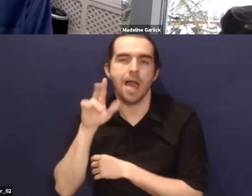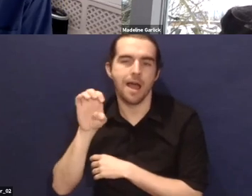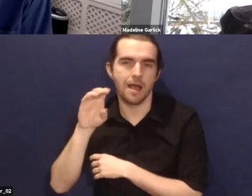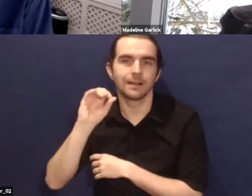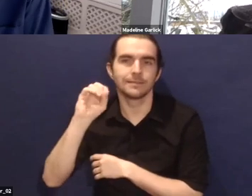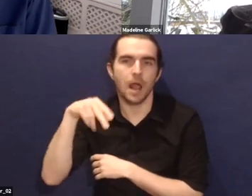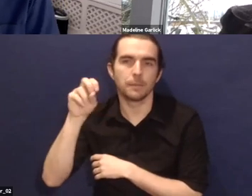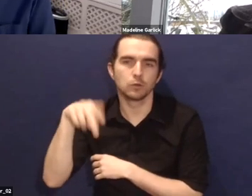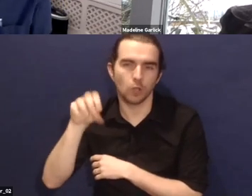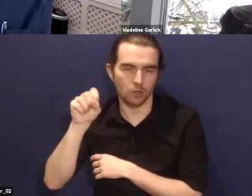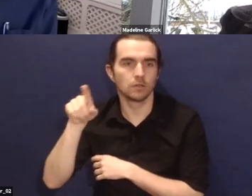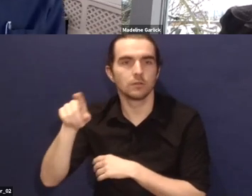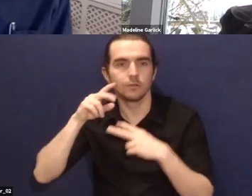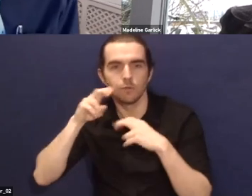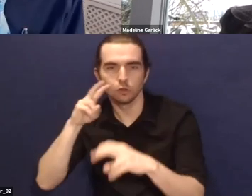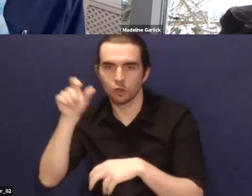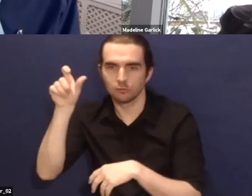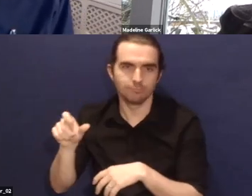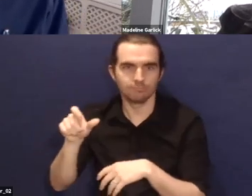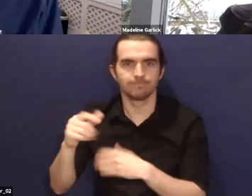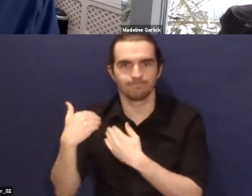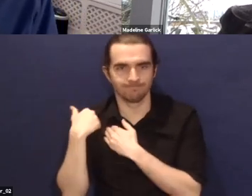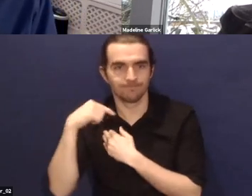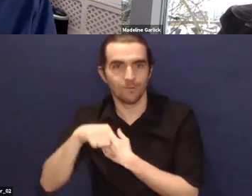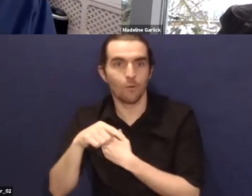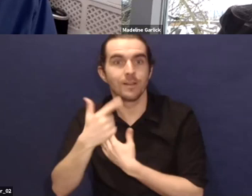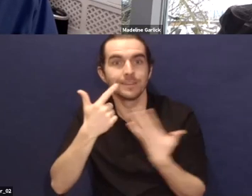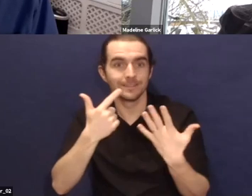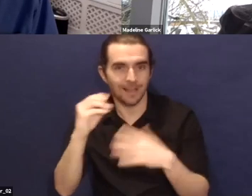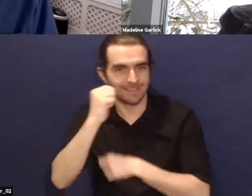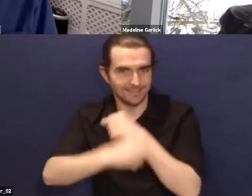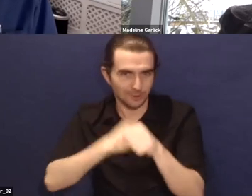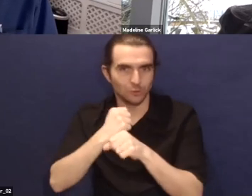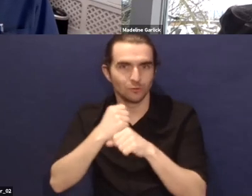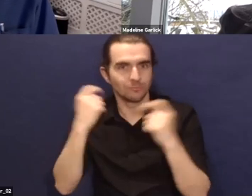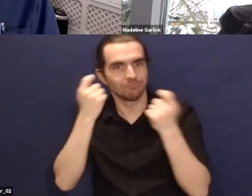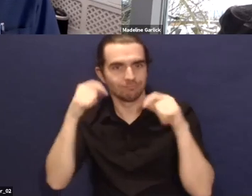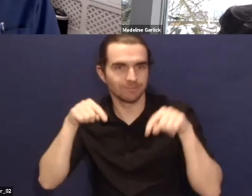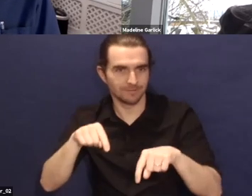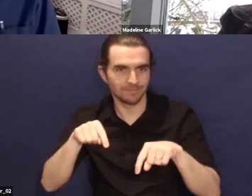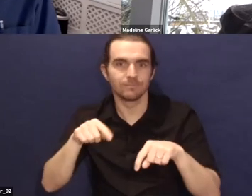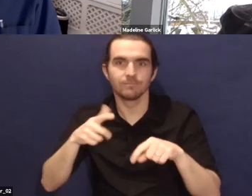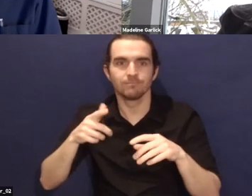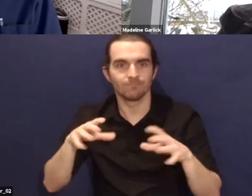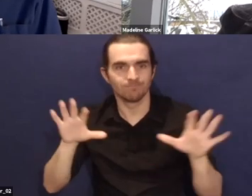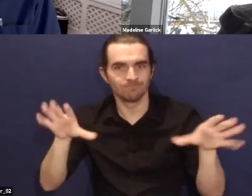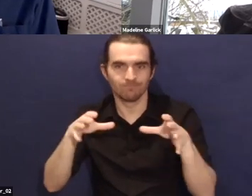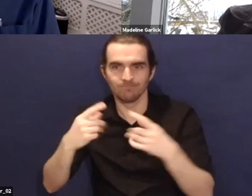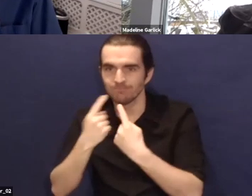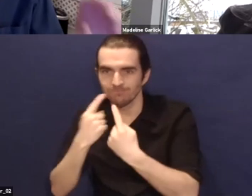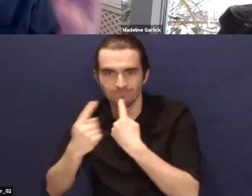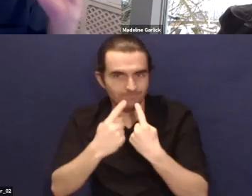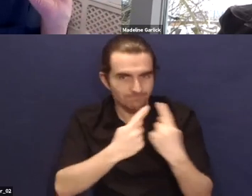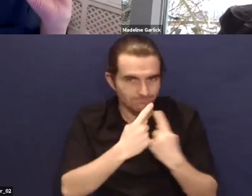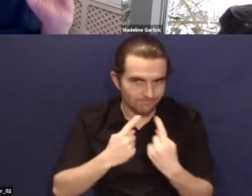of today happen and the whole of this series of webinars happen. If you are able, come and join us again